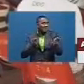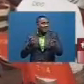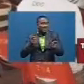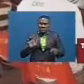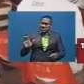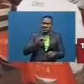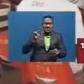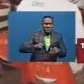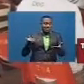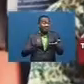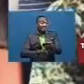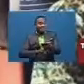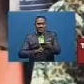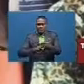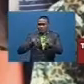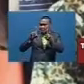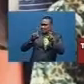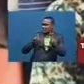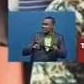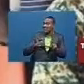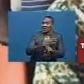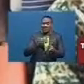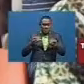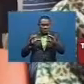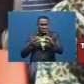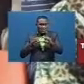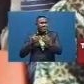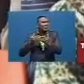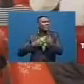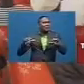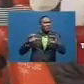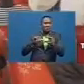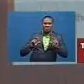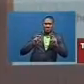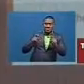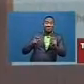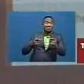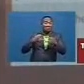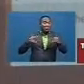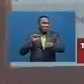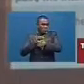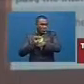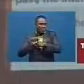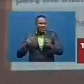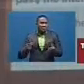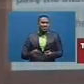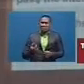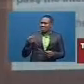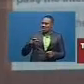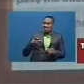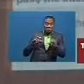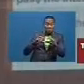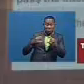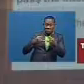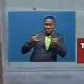go through registration, examination and certification to become certified electrical wiring professionals or certified